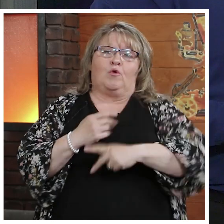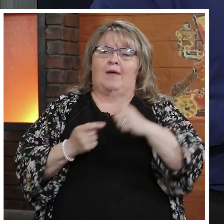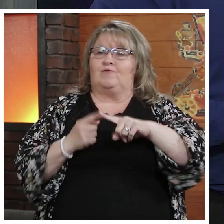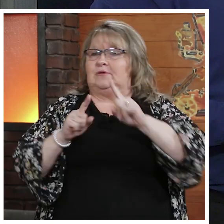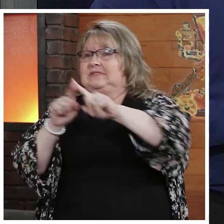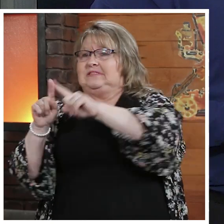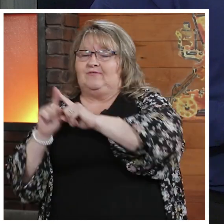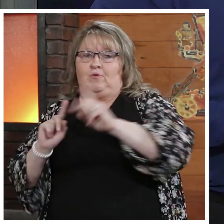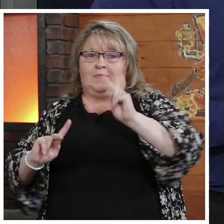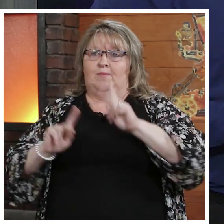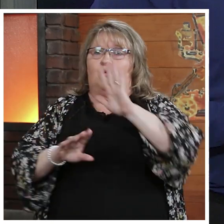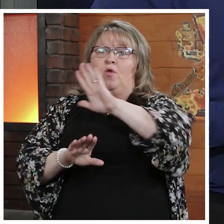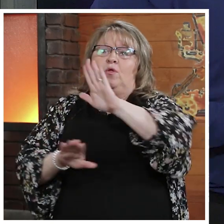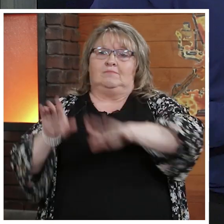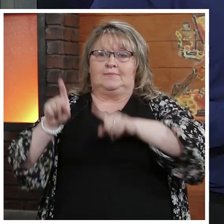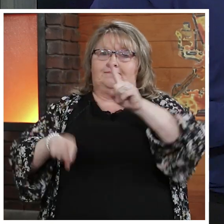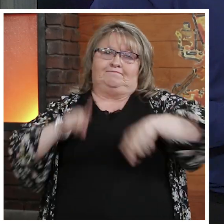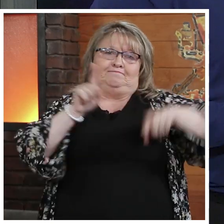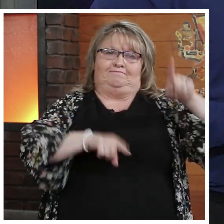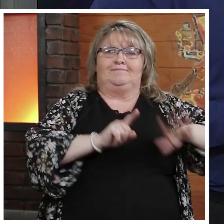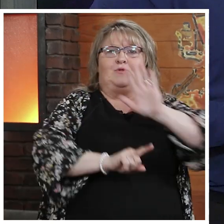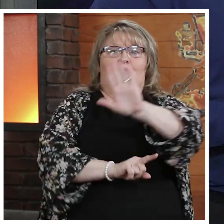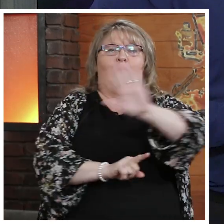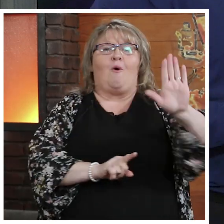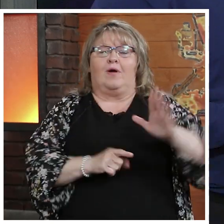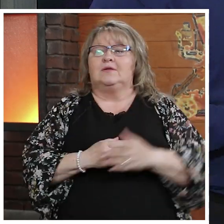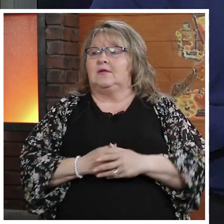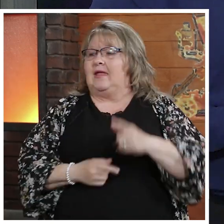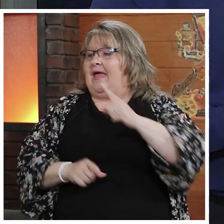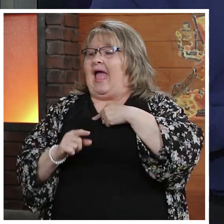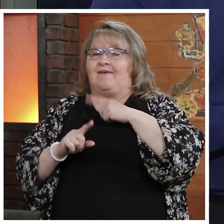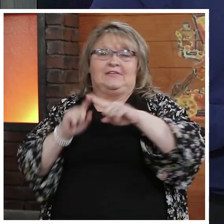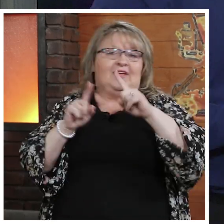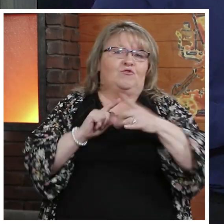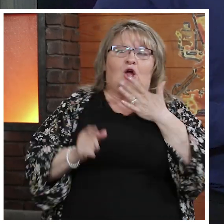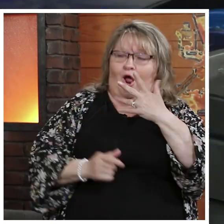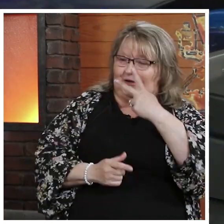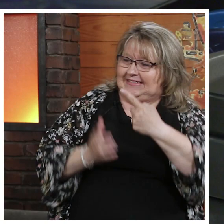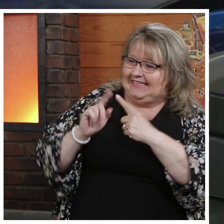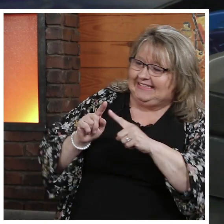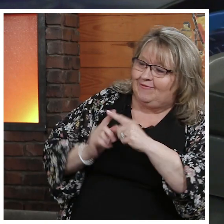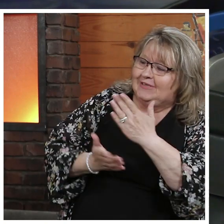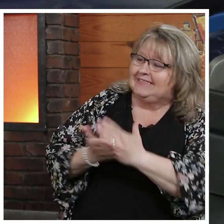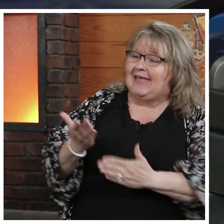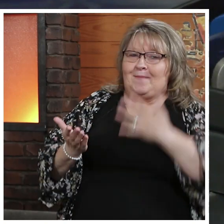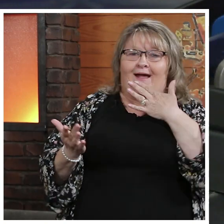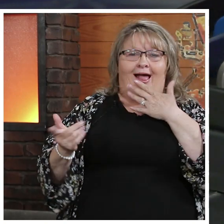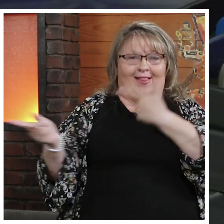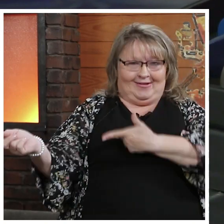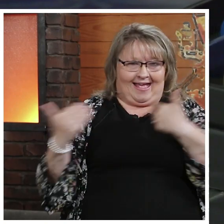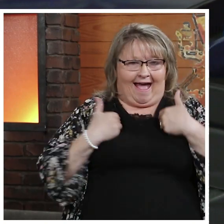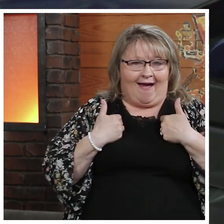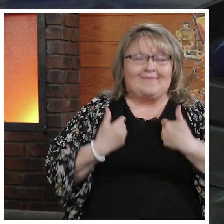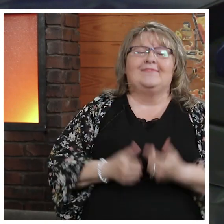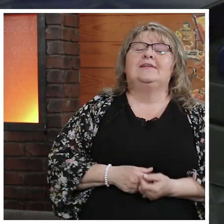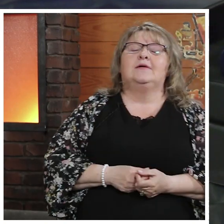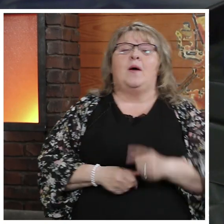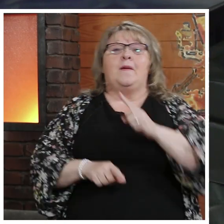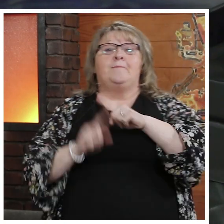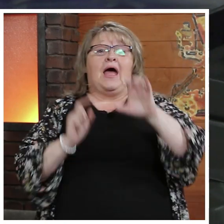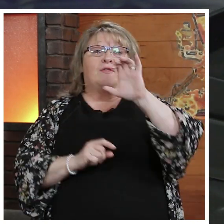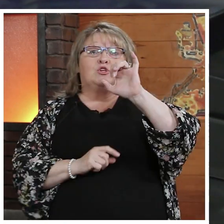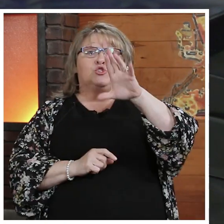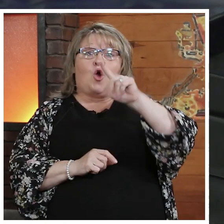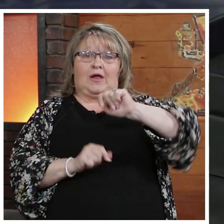people and types of hearing losses. But they come in multiple colors, so I brought some of the colors that are available. But the circuit sits behind the